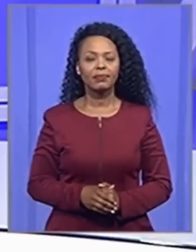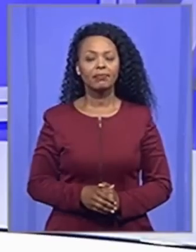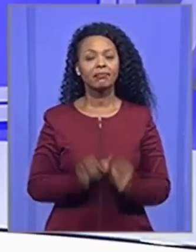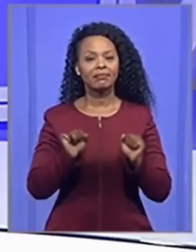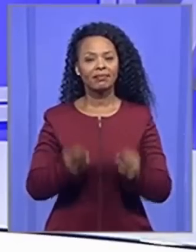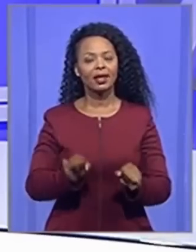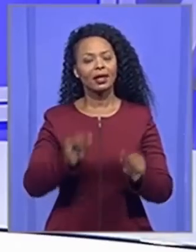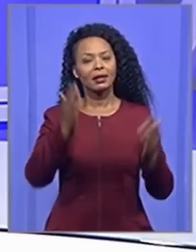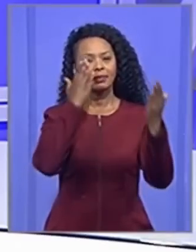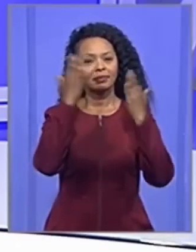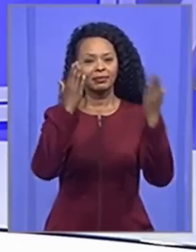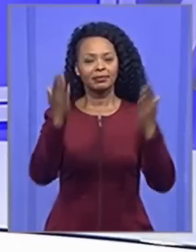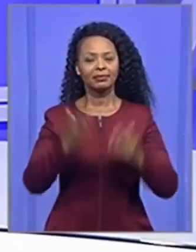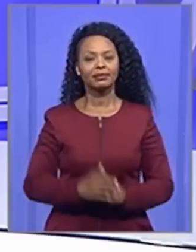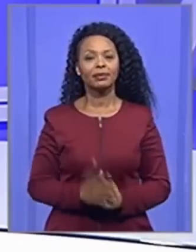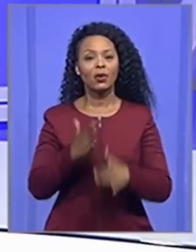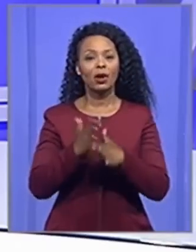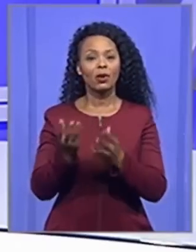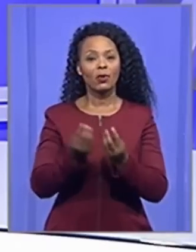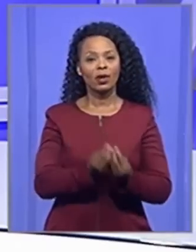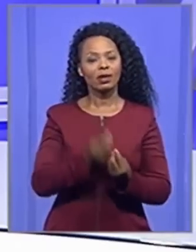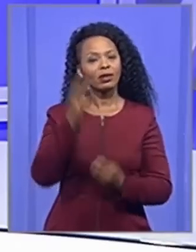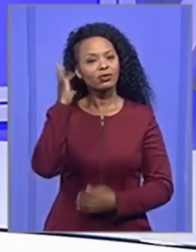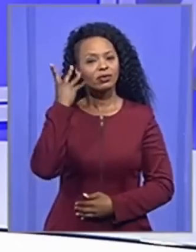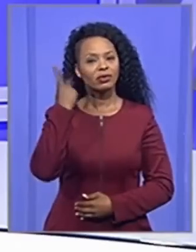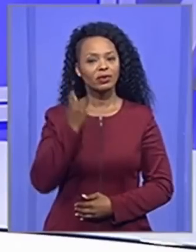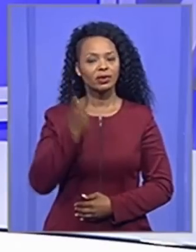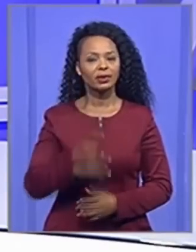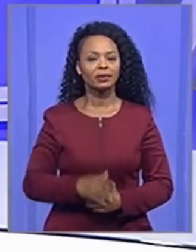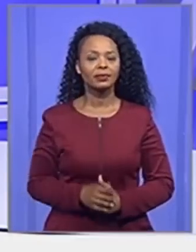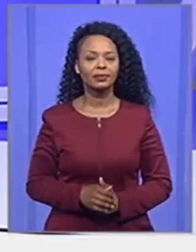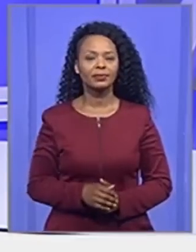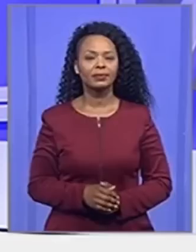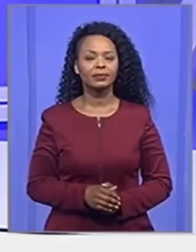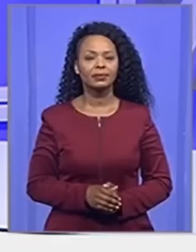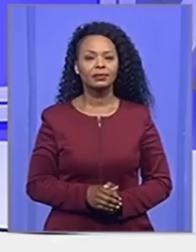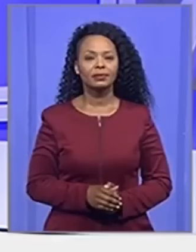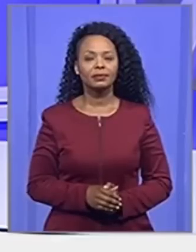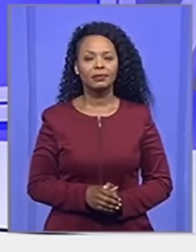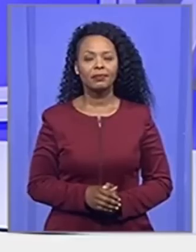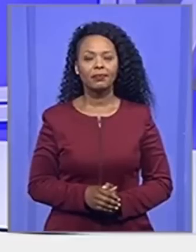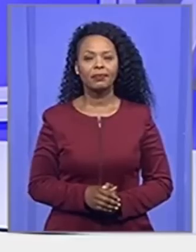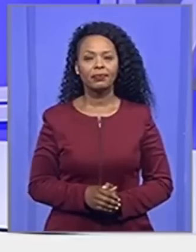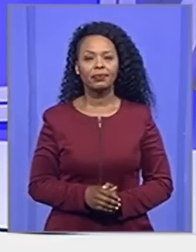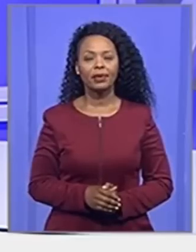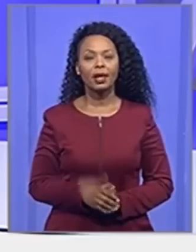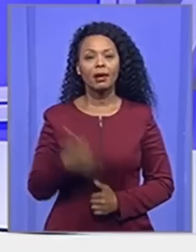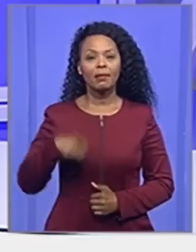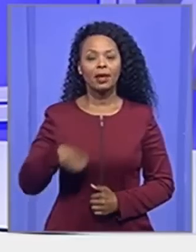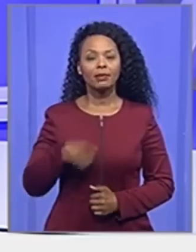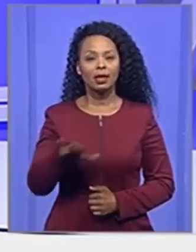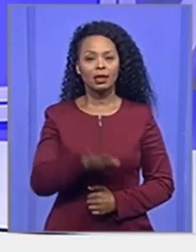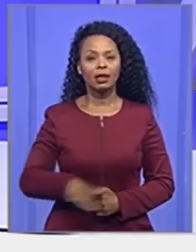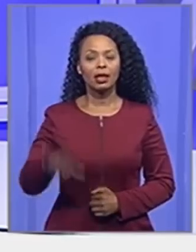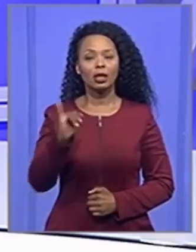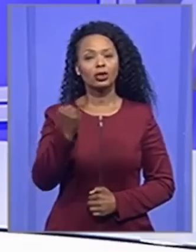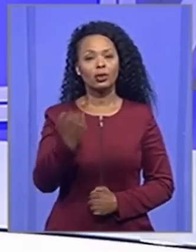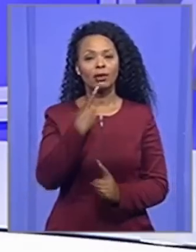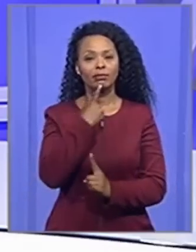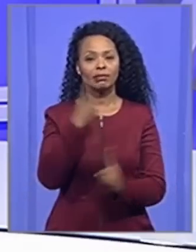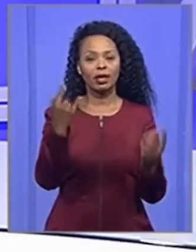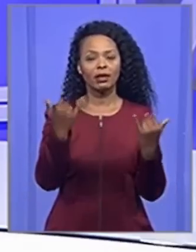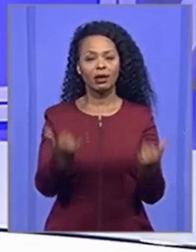Bagesho thobela ke swere tsela le mošomi mmogo Tryphosa Ntswelengwe. Masepala mogolo wa Johannesburg o re